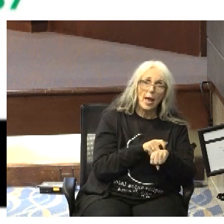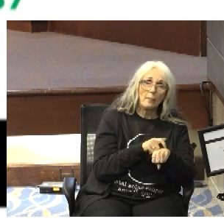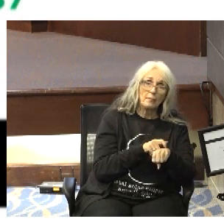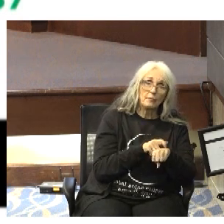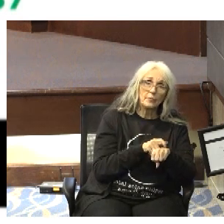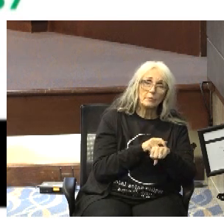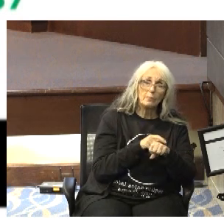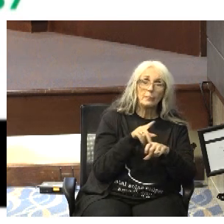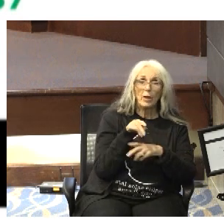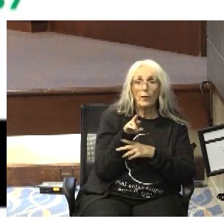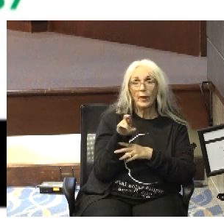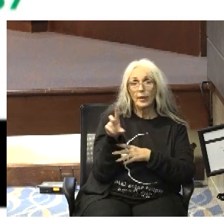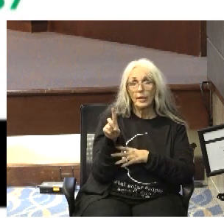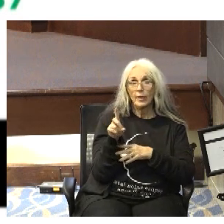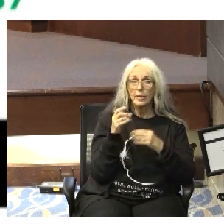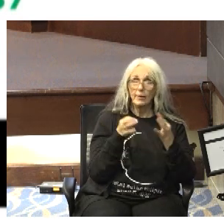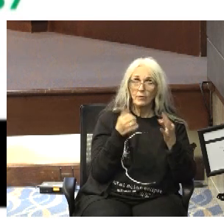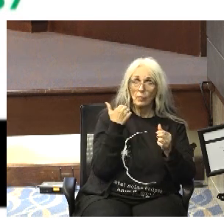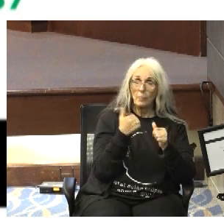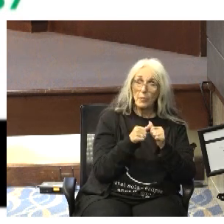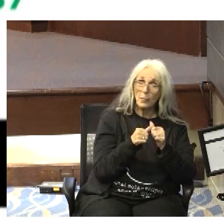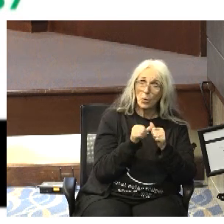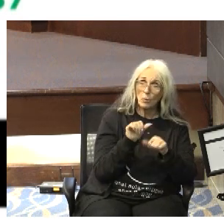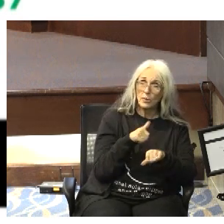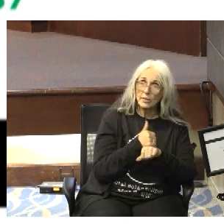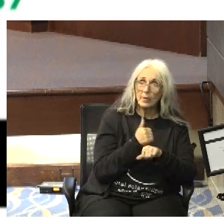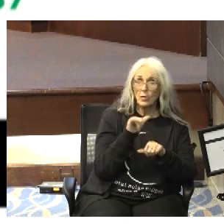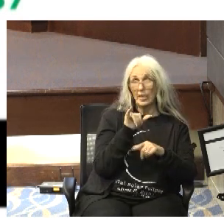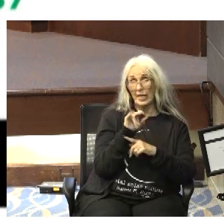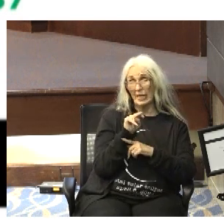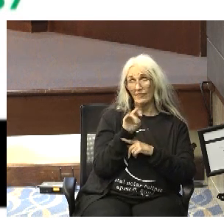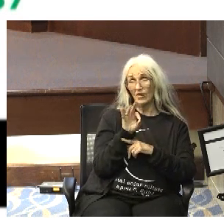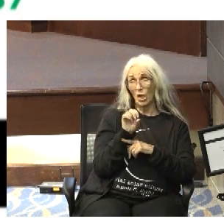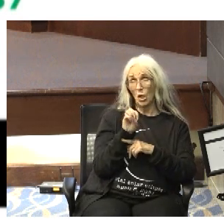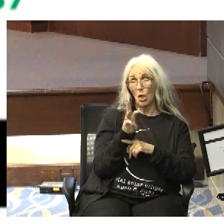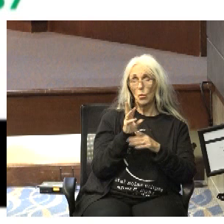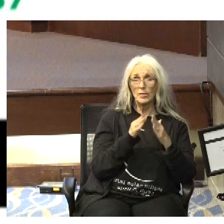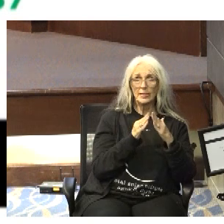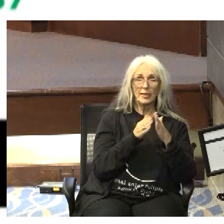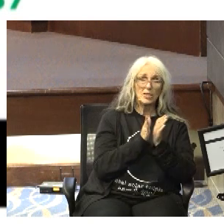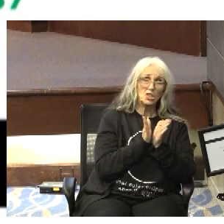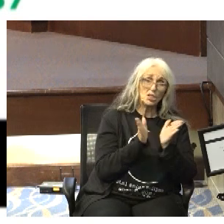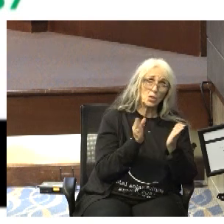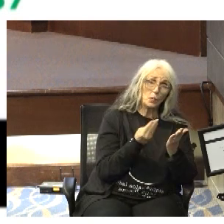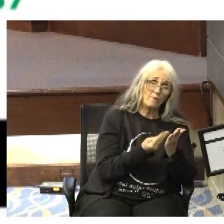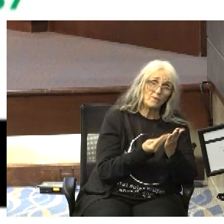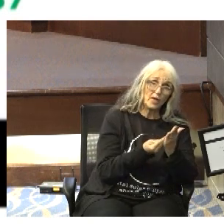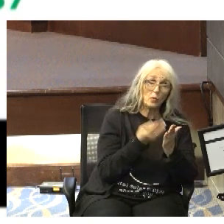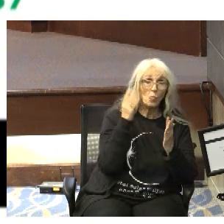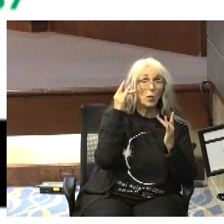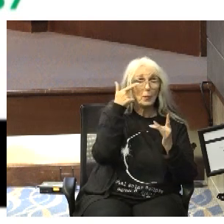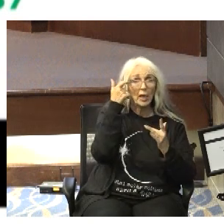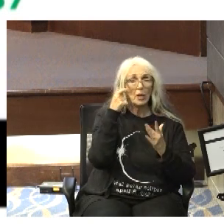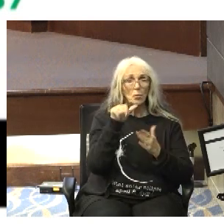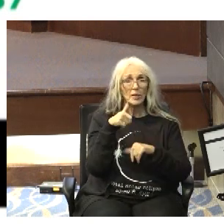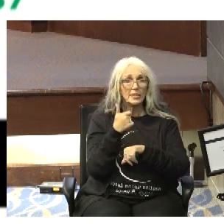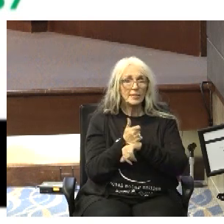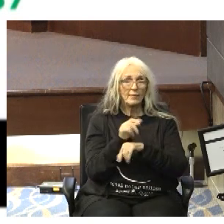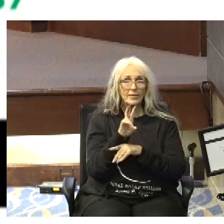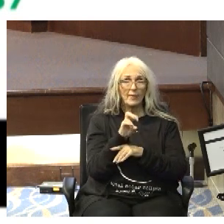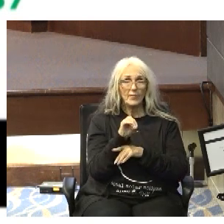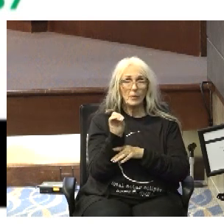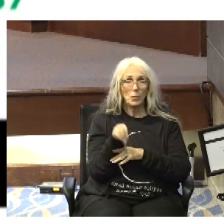recall that when we set up TERS 4, the reason there's an inflow to the city's general fund is because we set up a